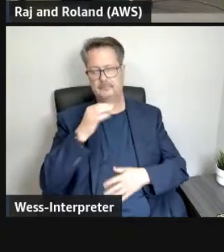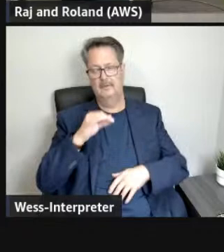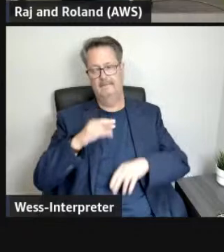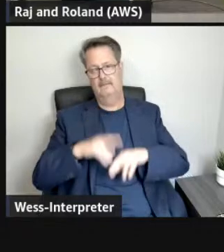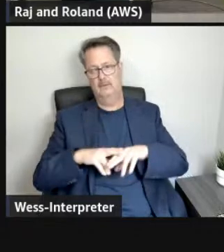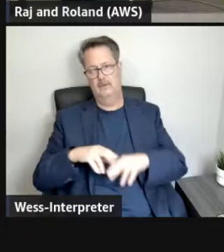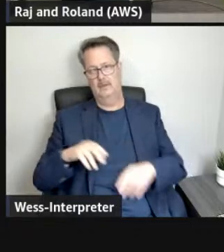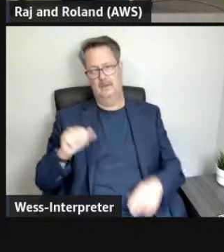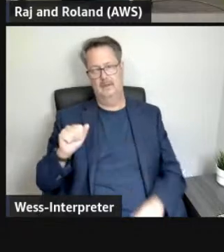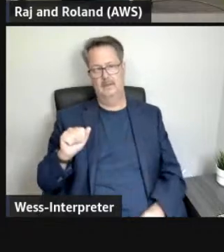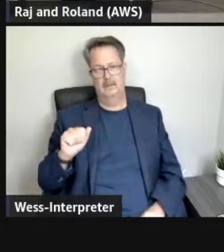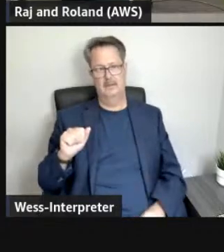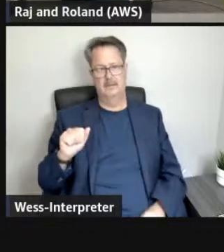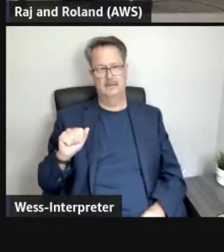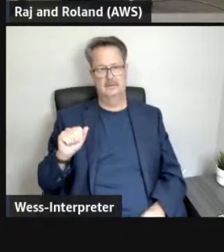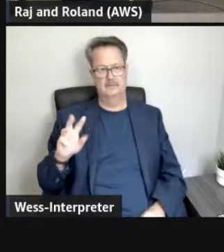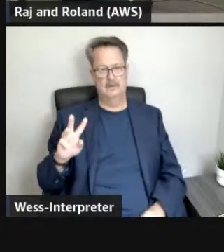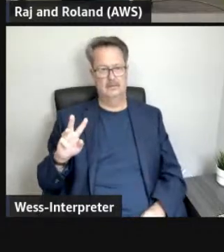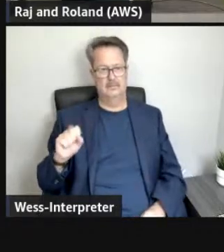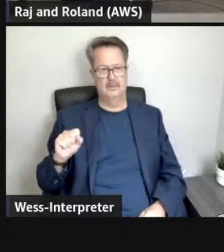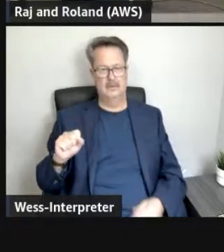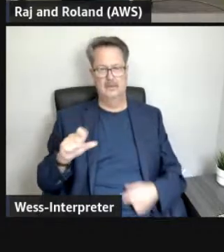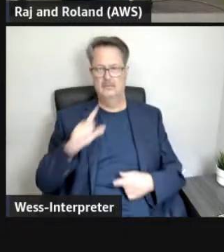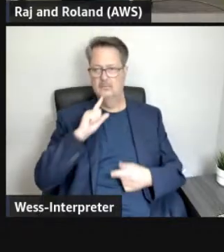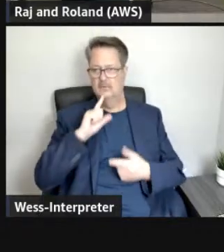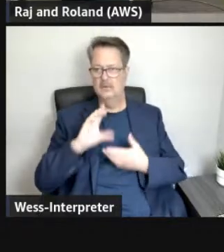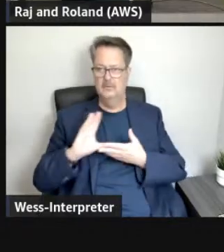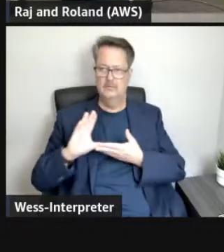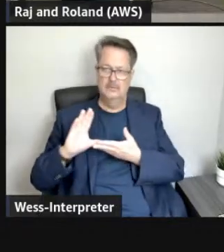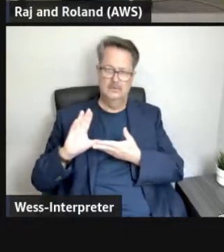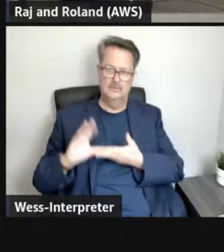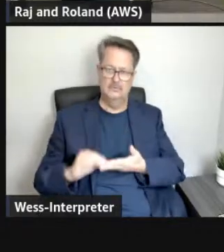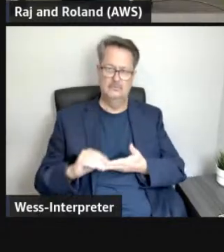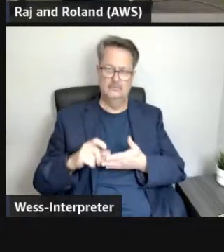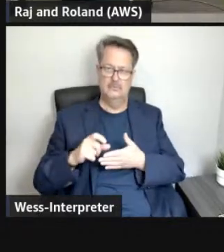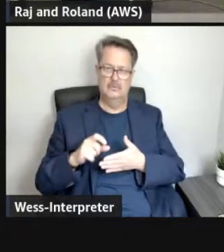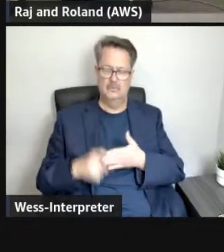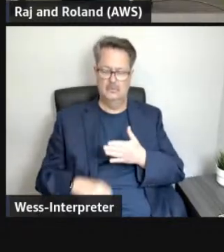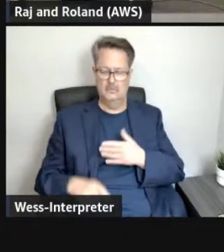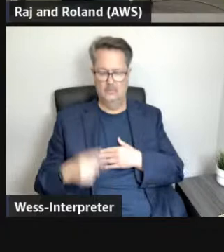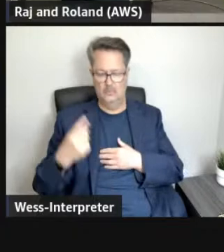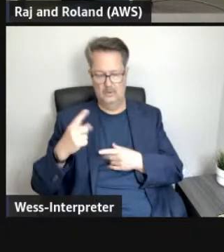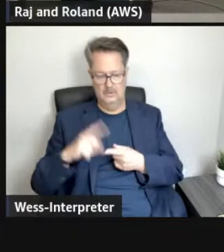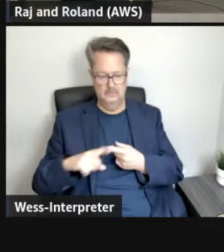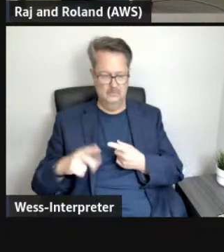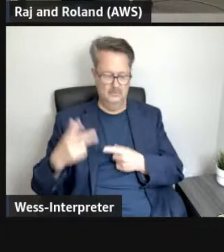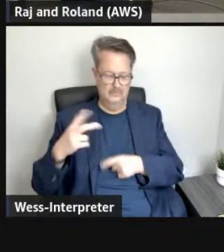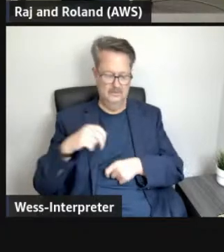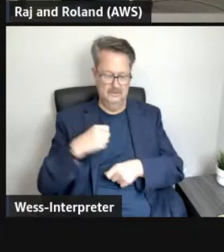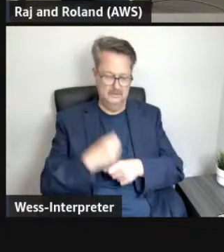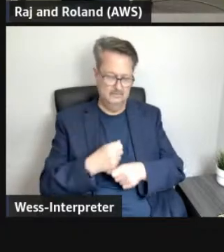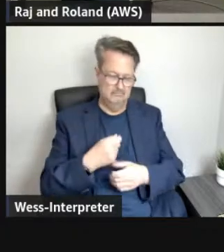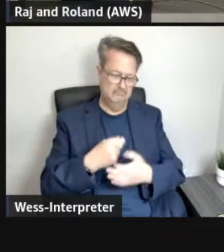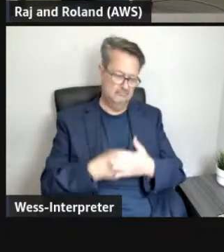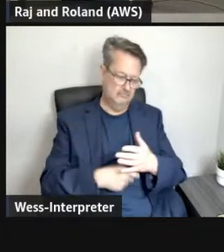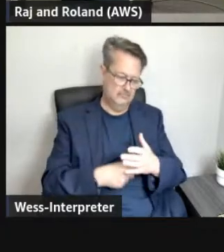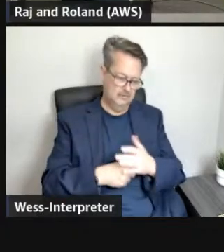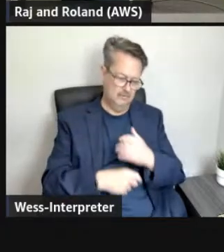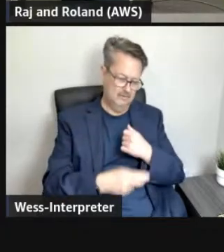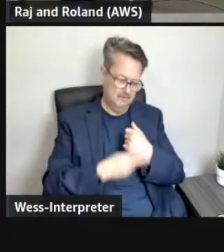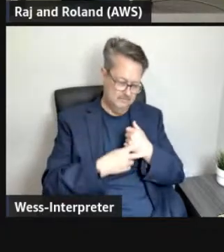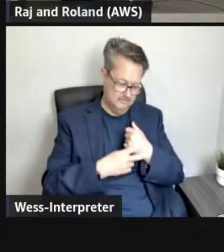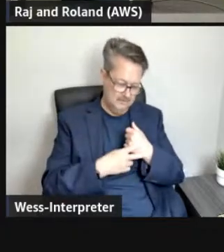AWS, really reduce costs. If you make a commitment, 1 to 3 years, you can use cost saving plans and reserved instances, get